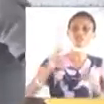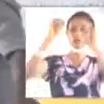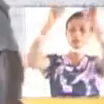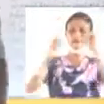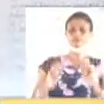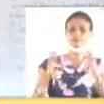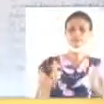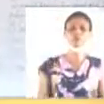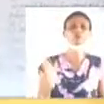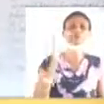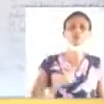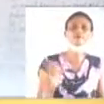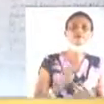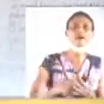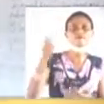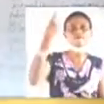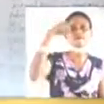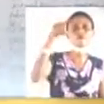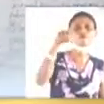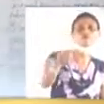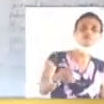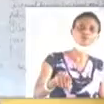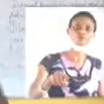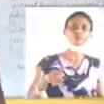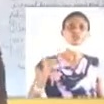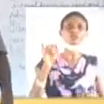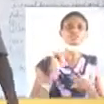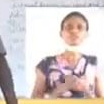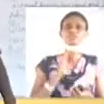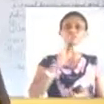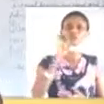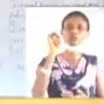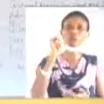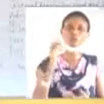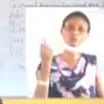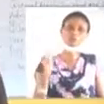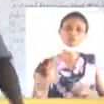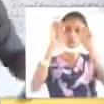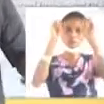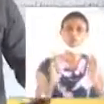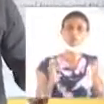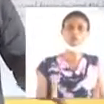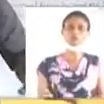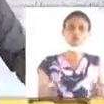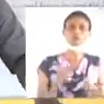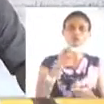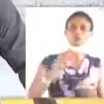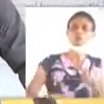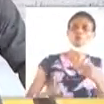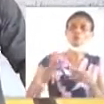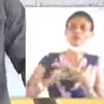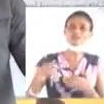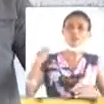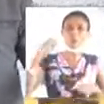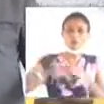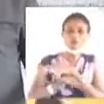given suffice for what the examiner will want you to produce